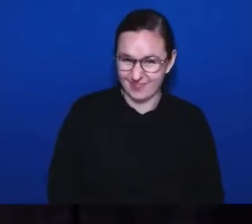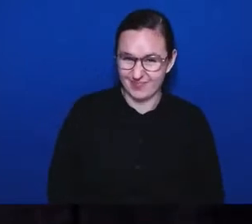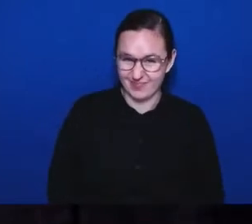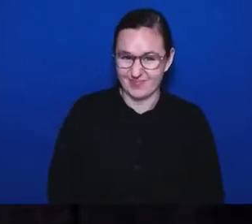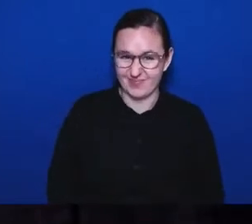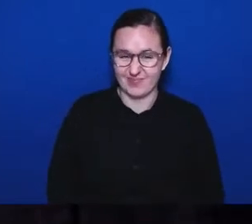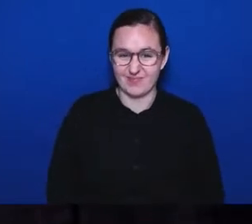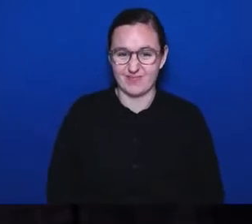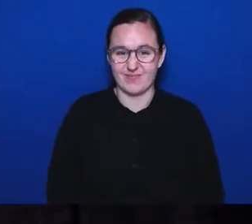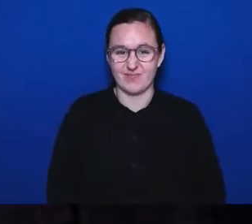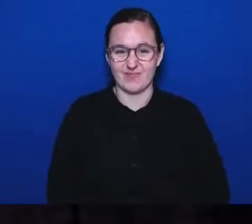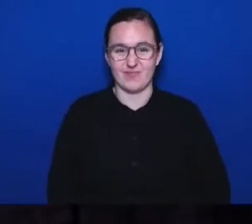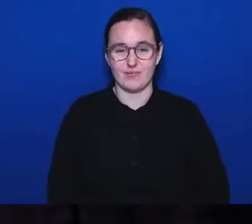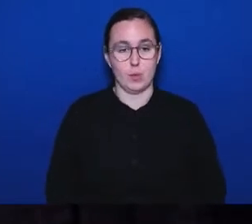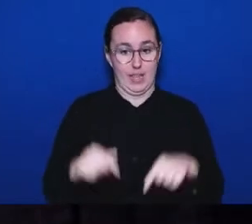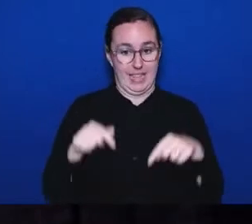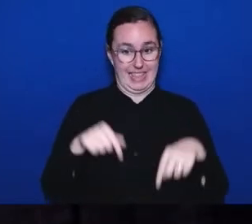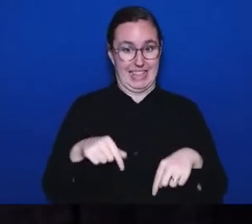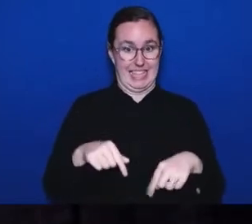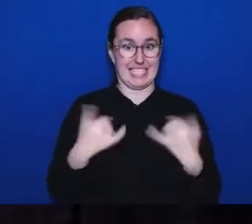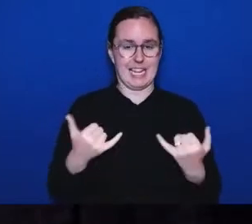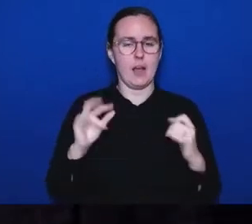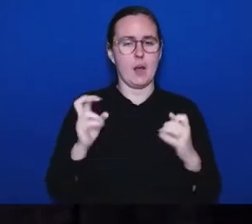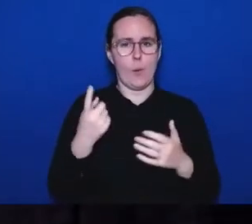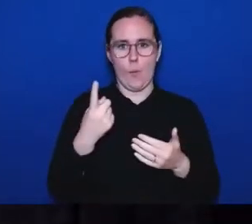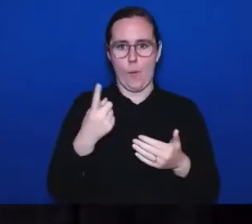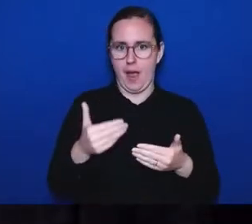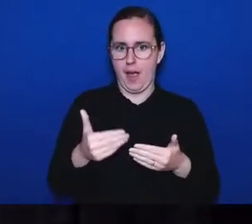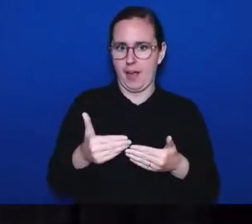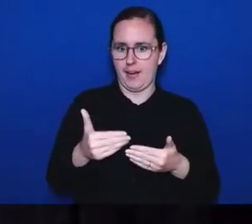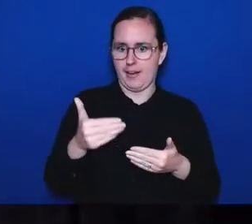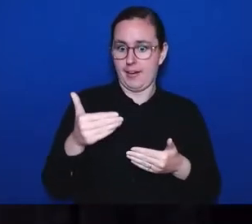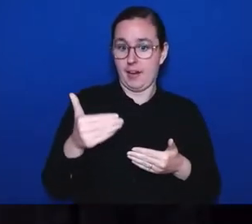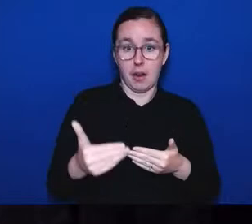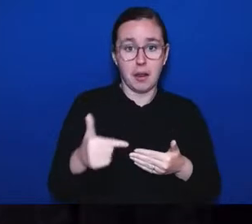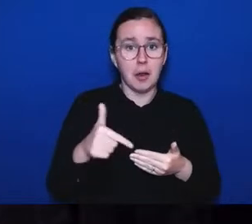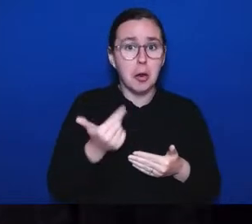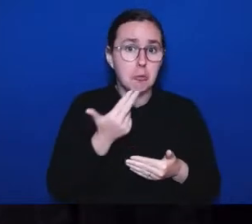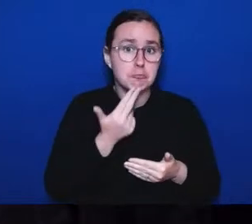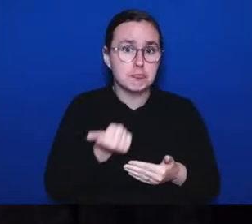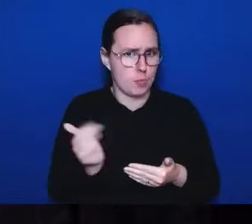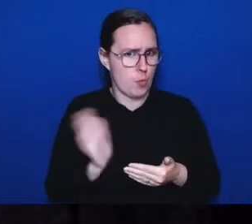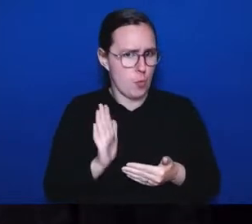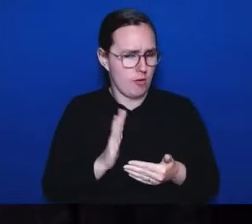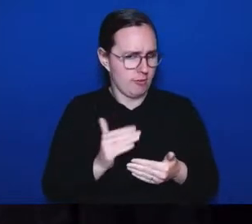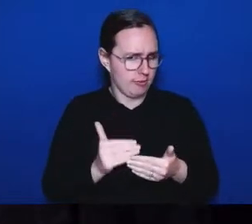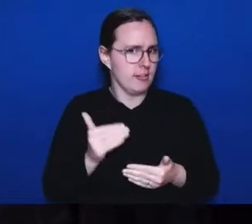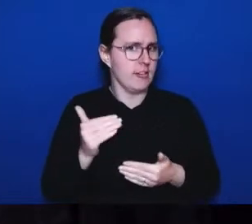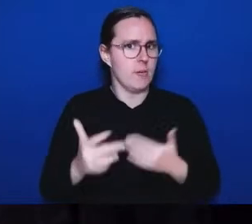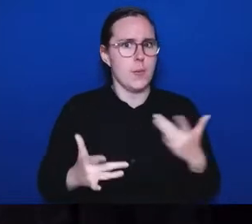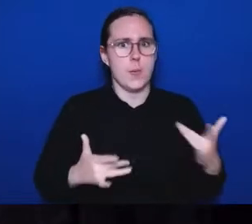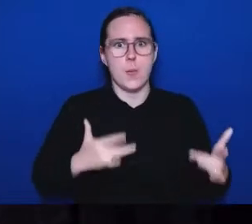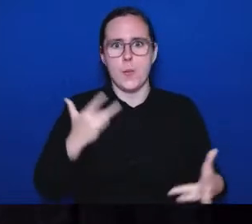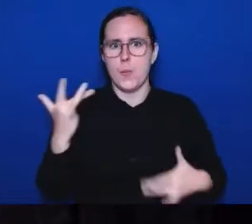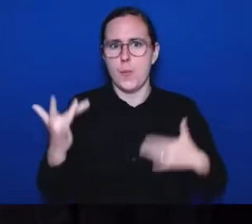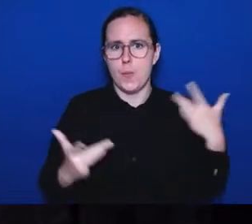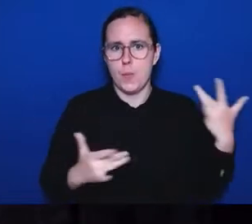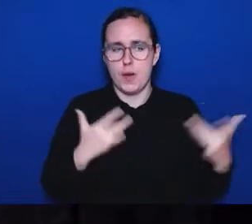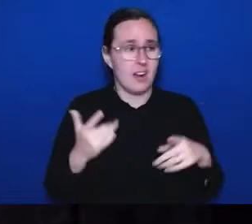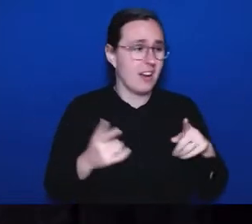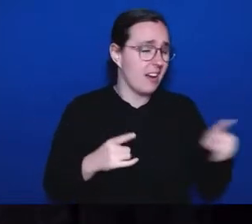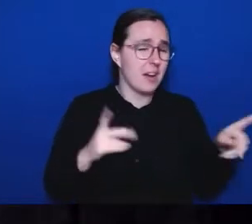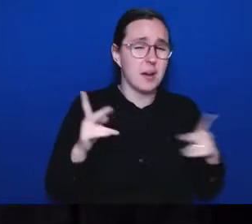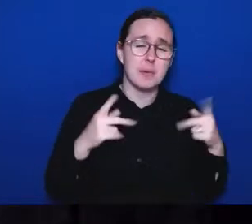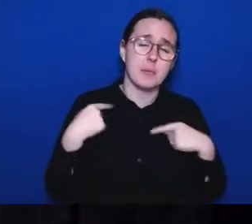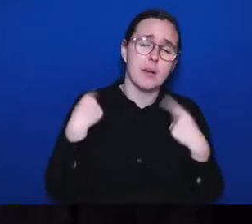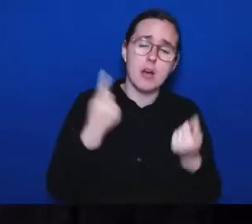say it's a pretty big step, and it's one that people have been waiting for a long time. And we got here because we worked